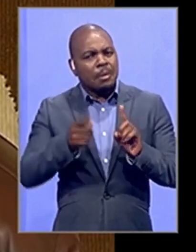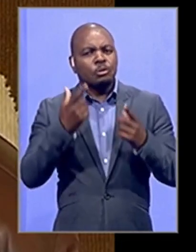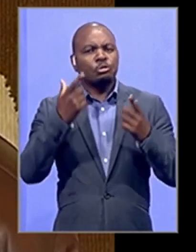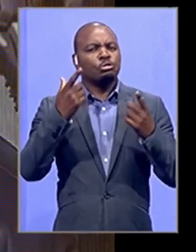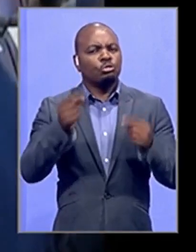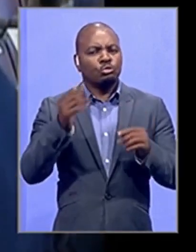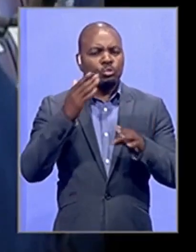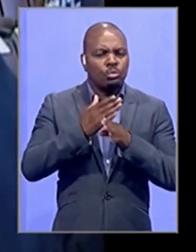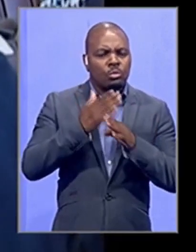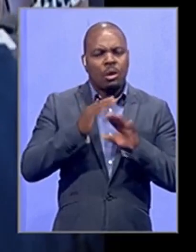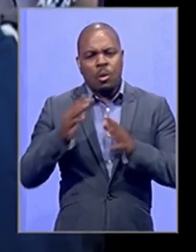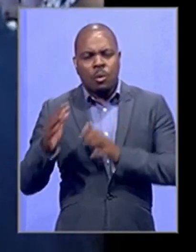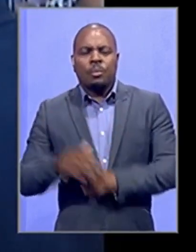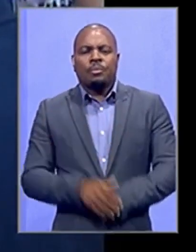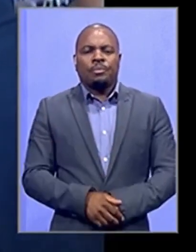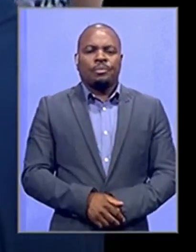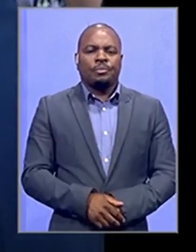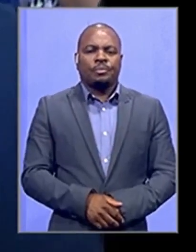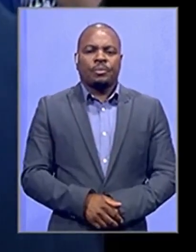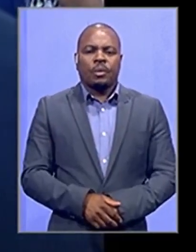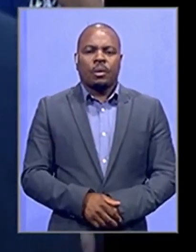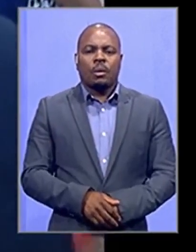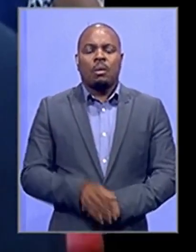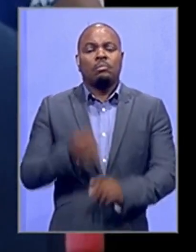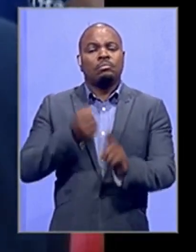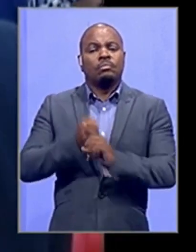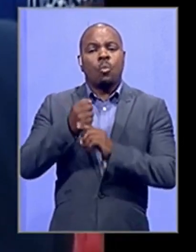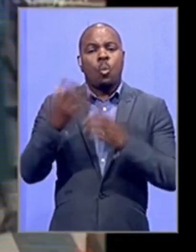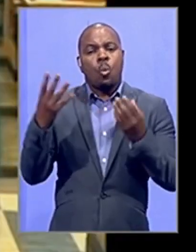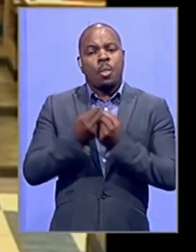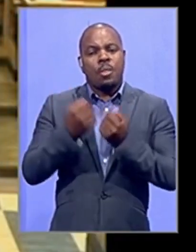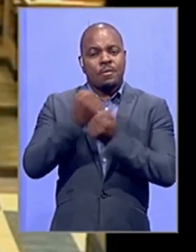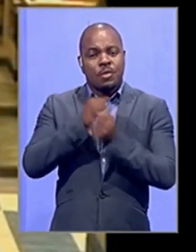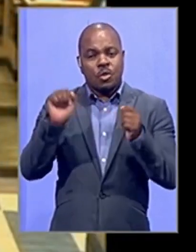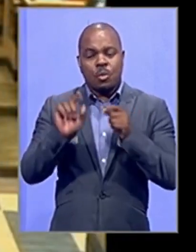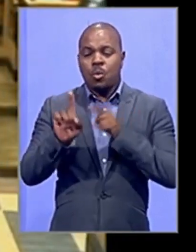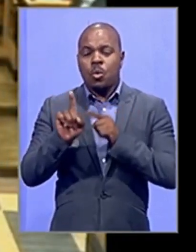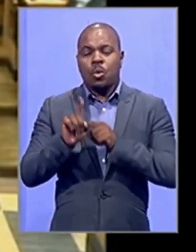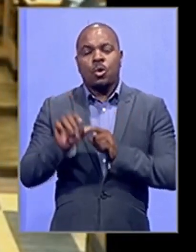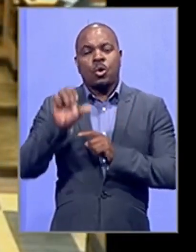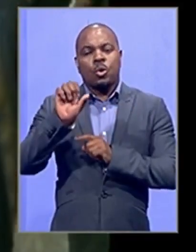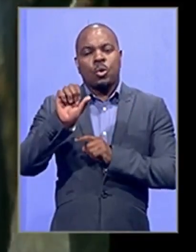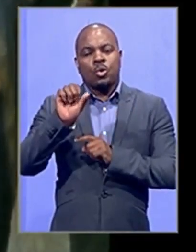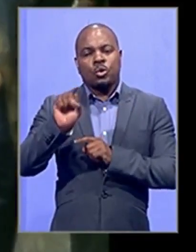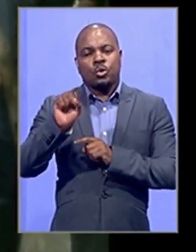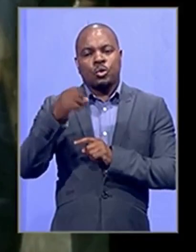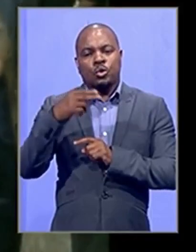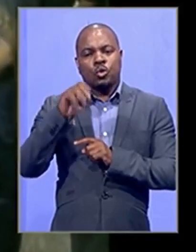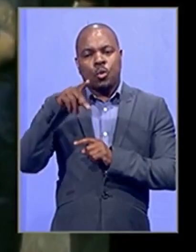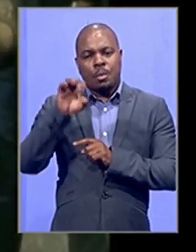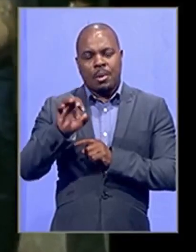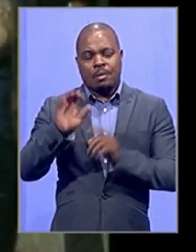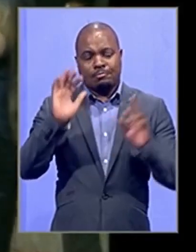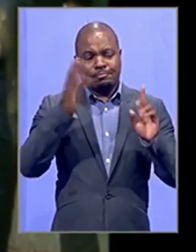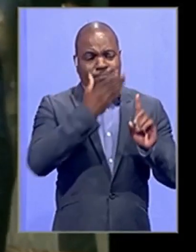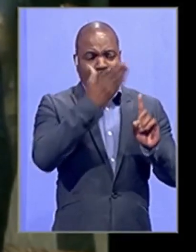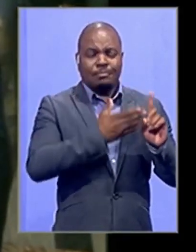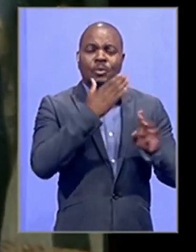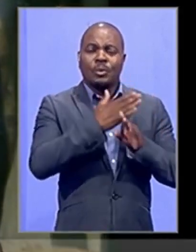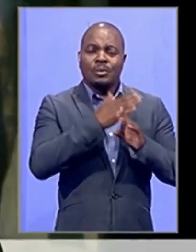should work and should operate. Molwela tokologo mmogo le Ginwala Gertrude Shope o tumišitše moetapele